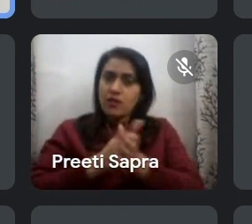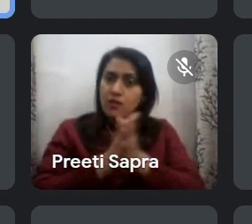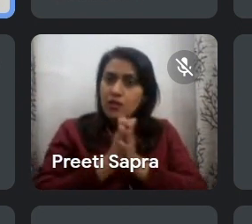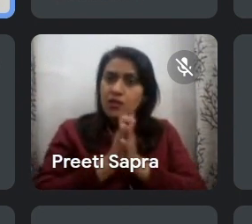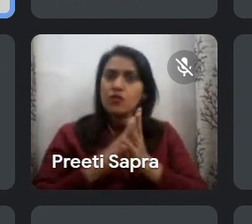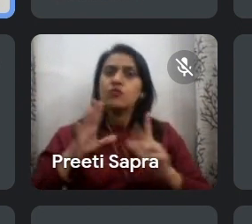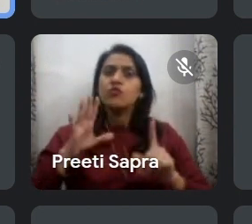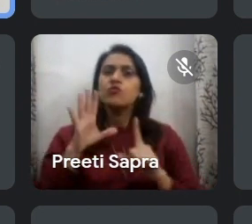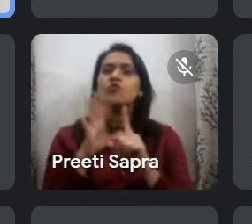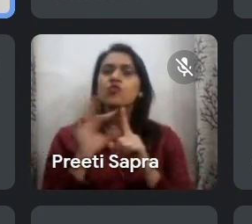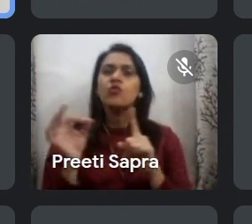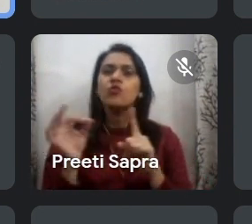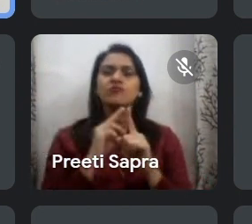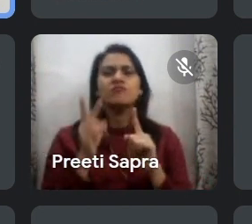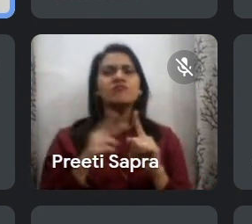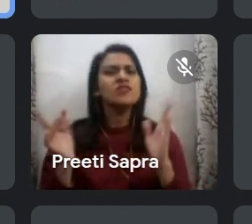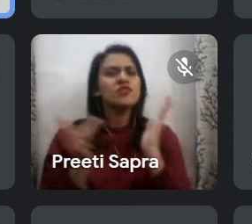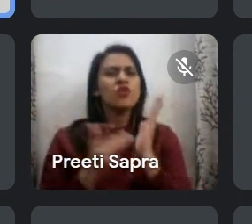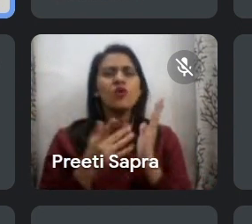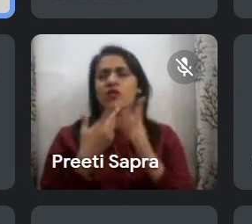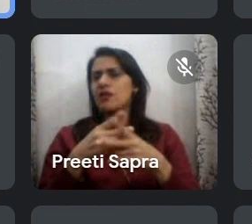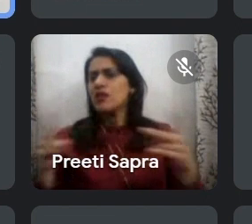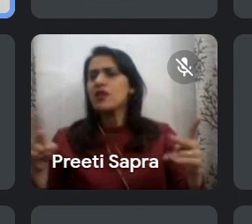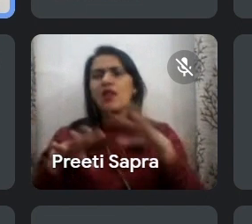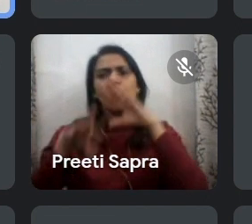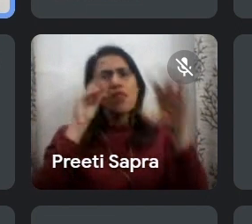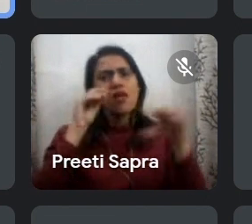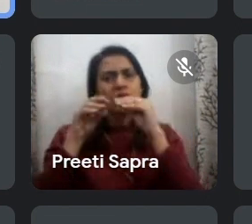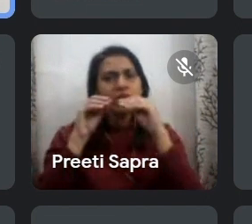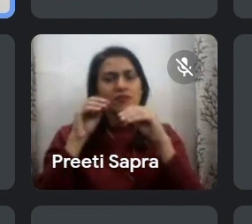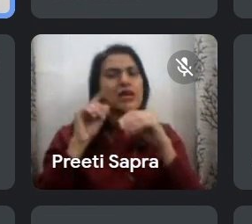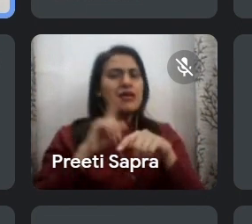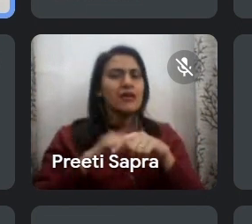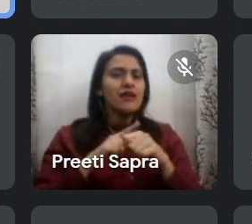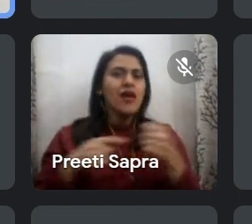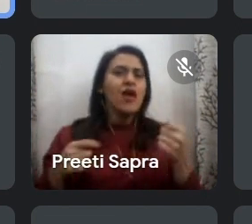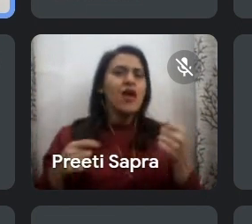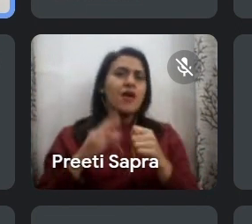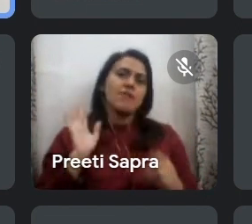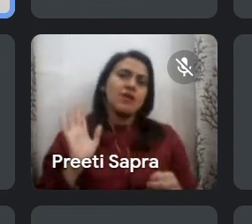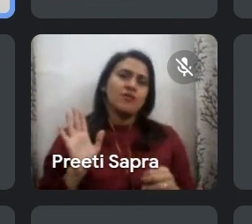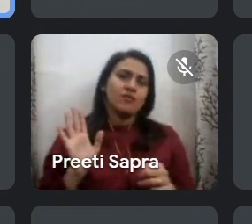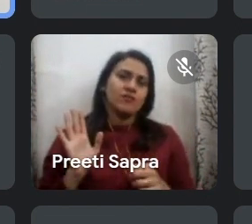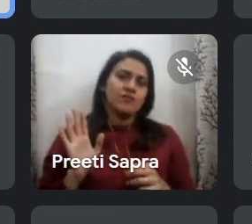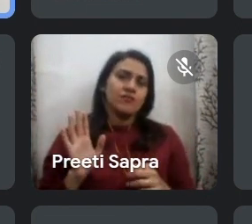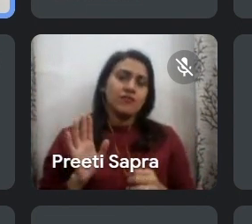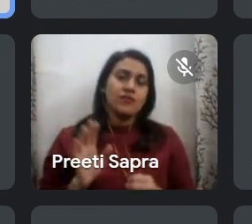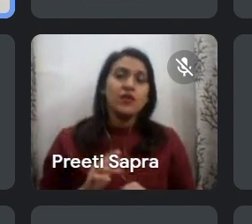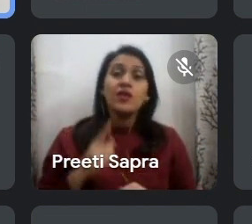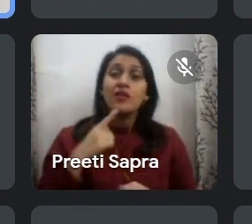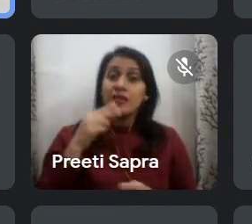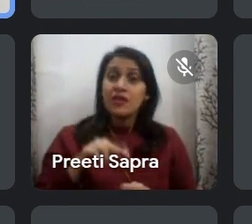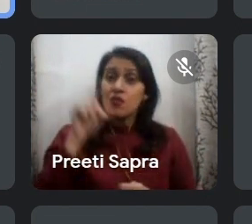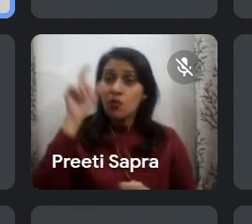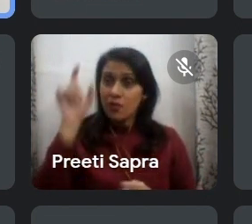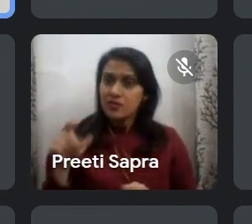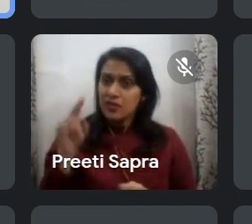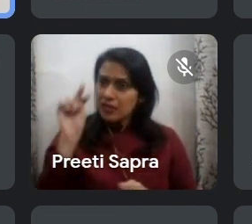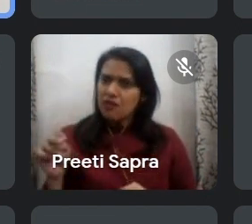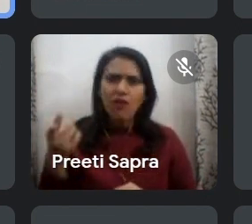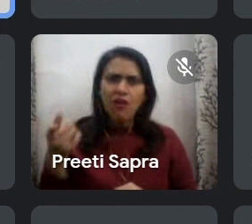of technology, these acts of learning also take time. So if one is needed, the other is also as